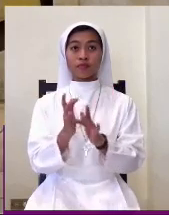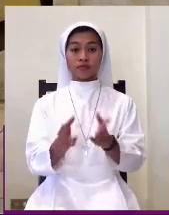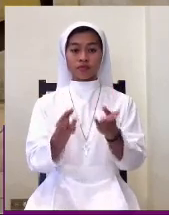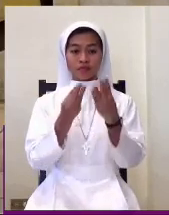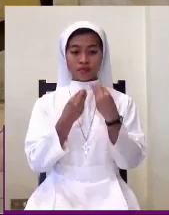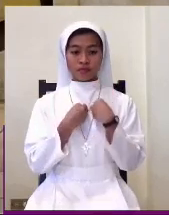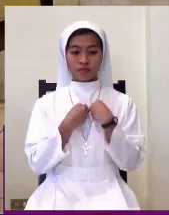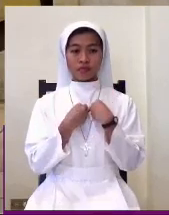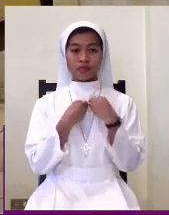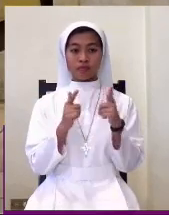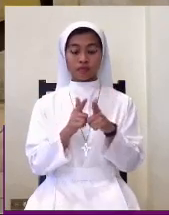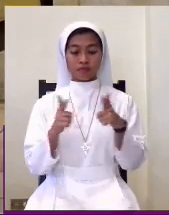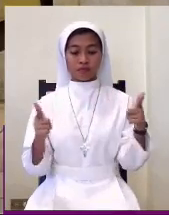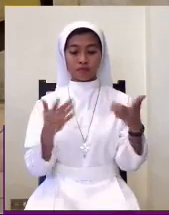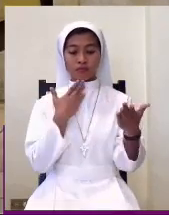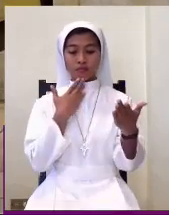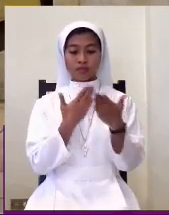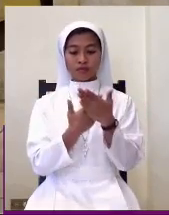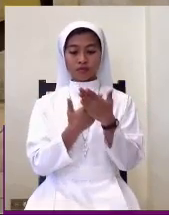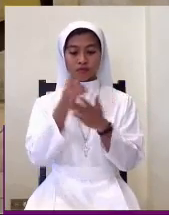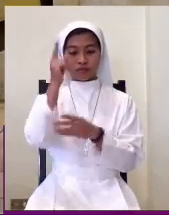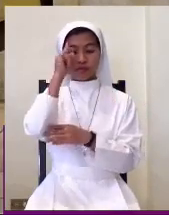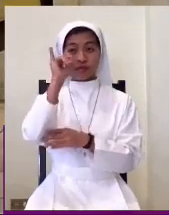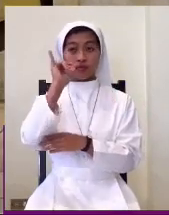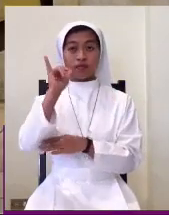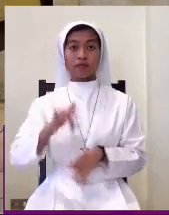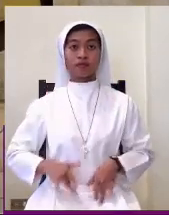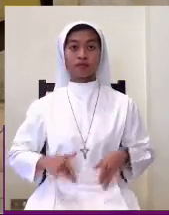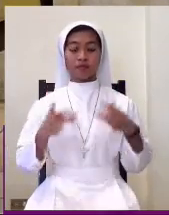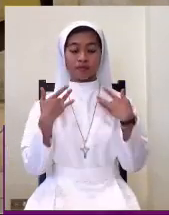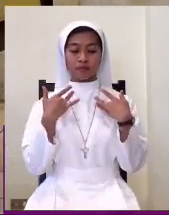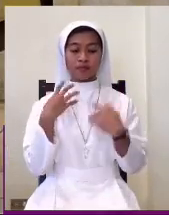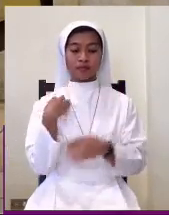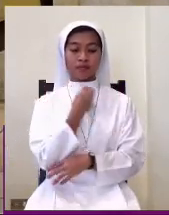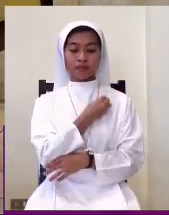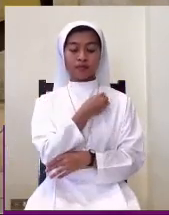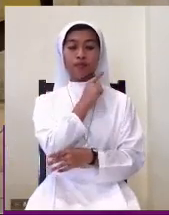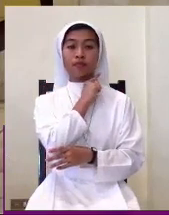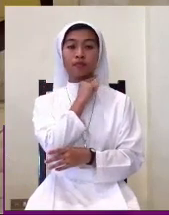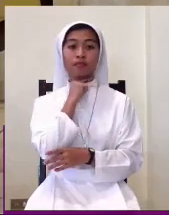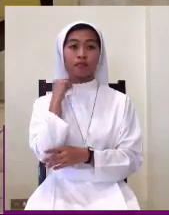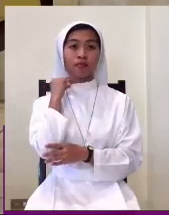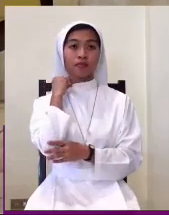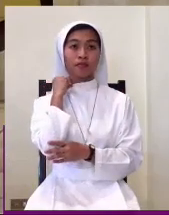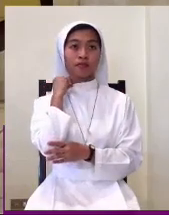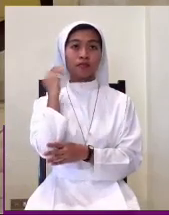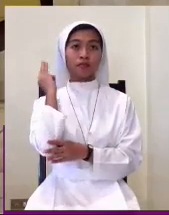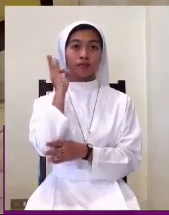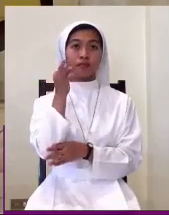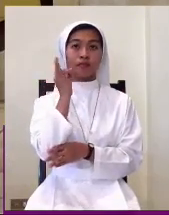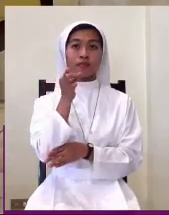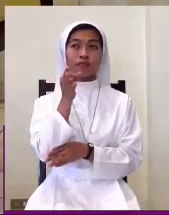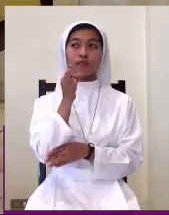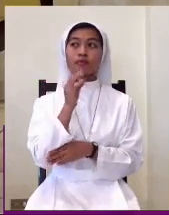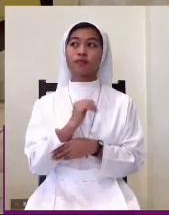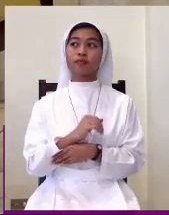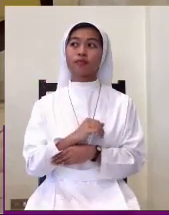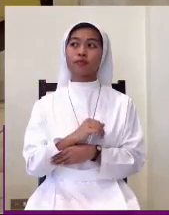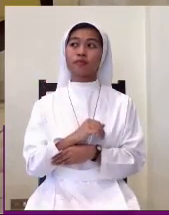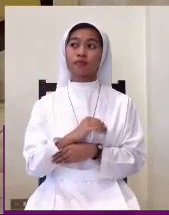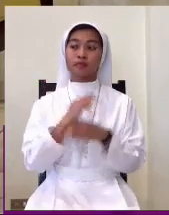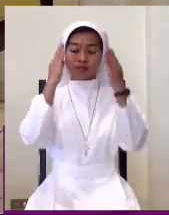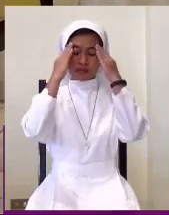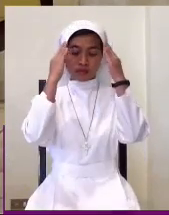greatest good, eternal life. Our Mass Presider and Preacher is our